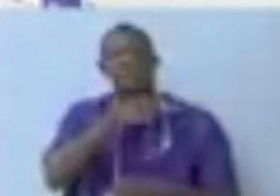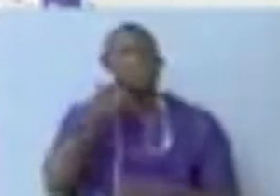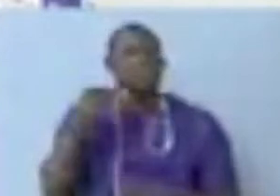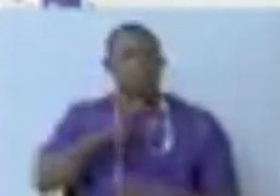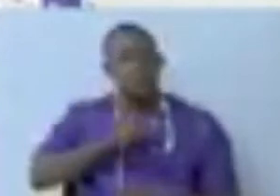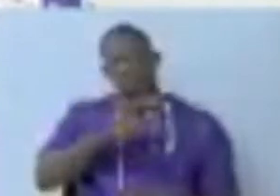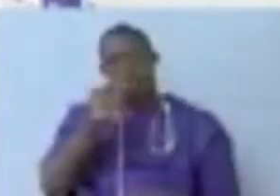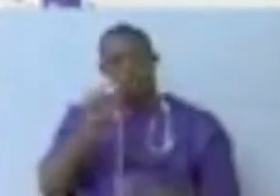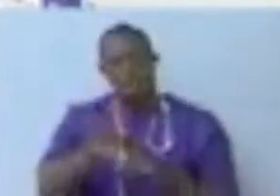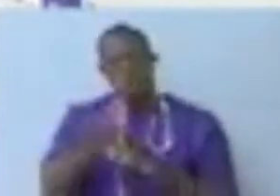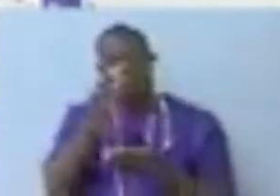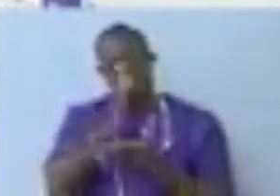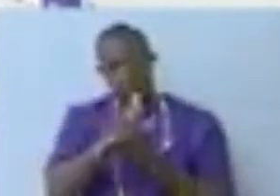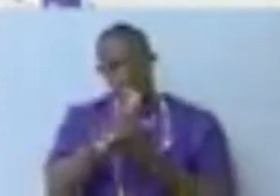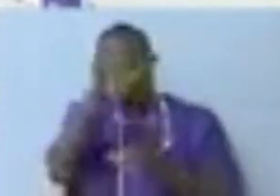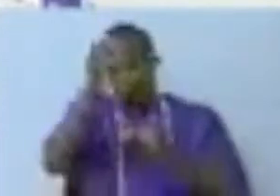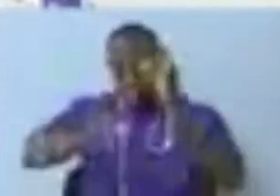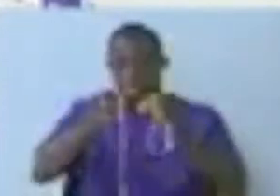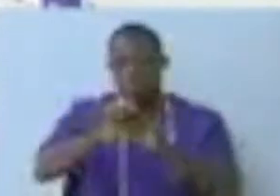And he was charged for murder.